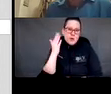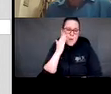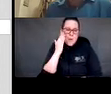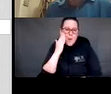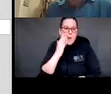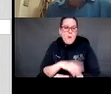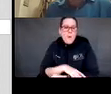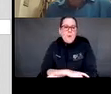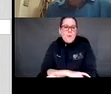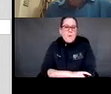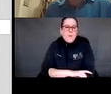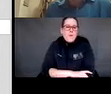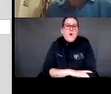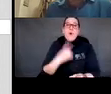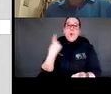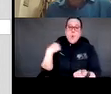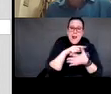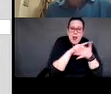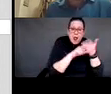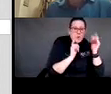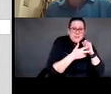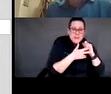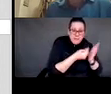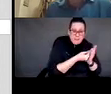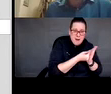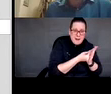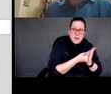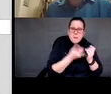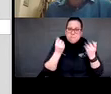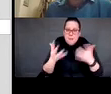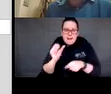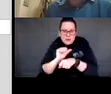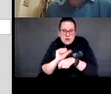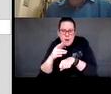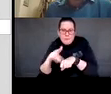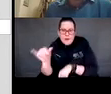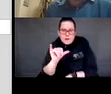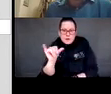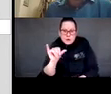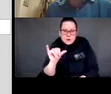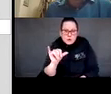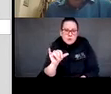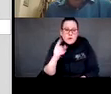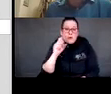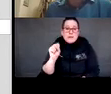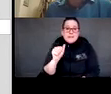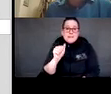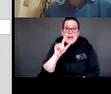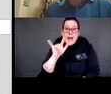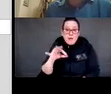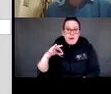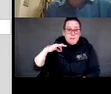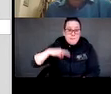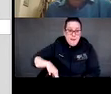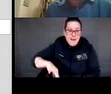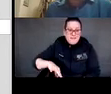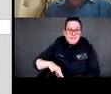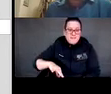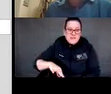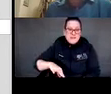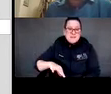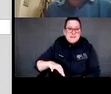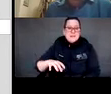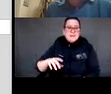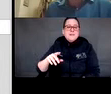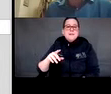is in addition to the austerity measures, we had lots of vacancies. So if you look at the salary and benefit underruns, that's versus budget. So all